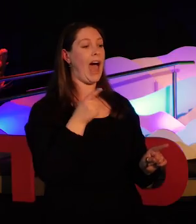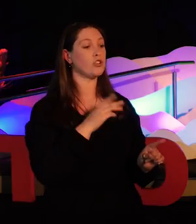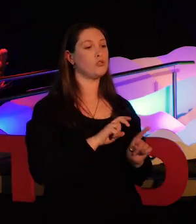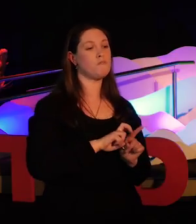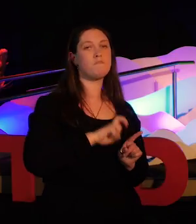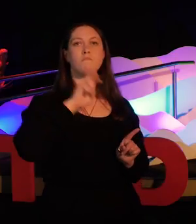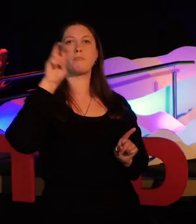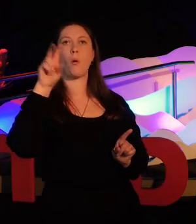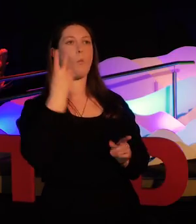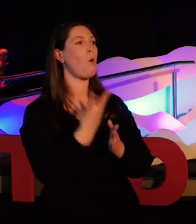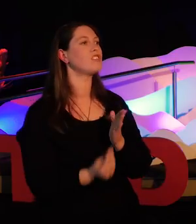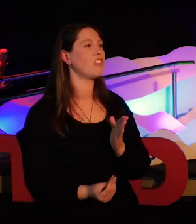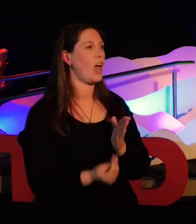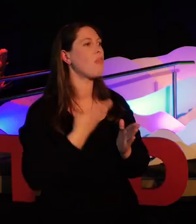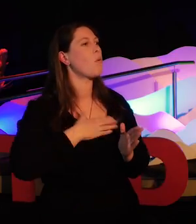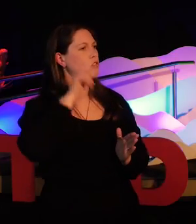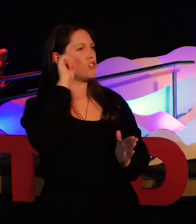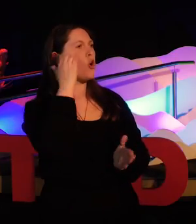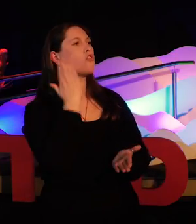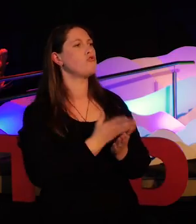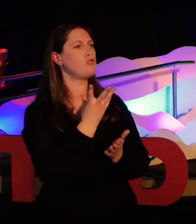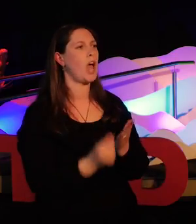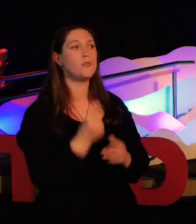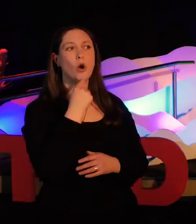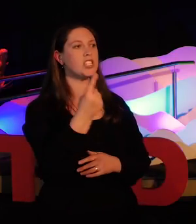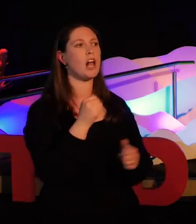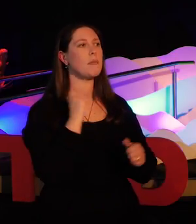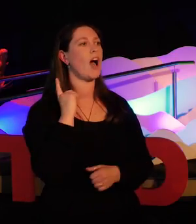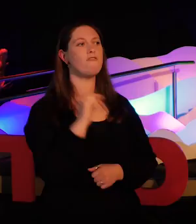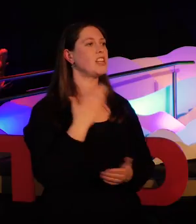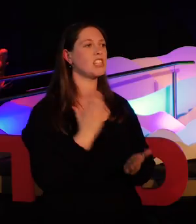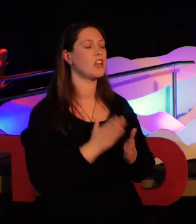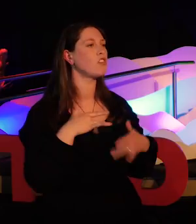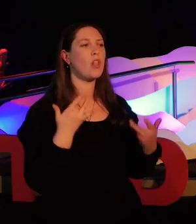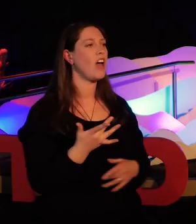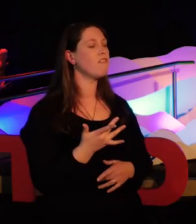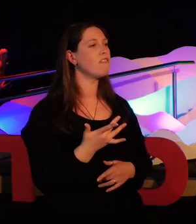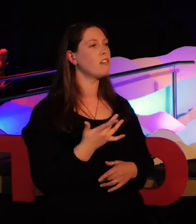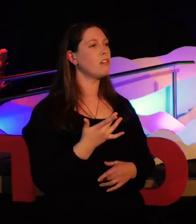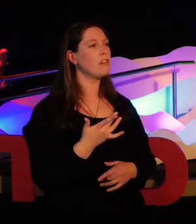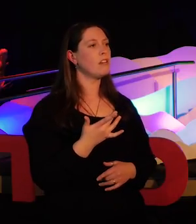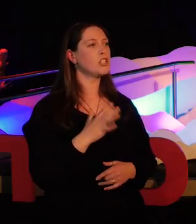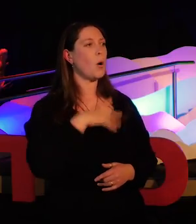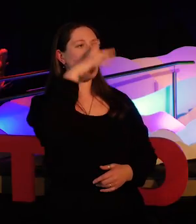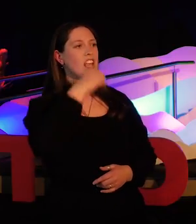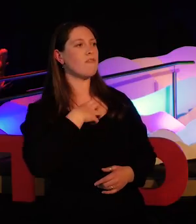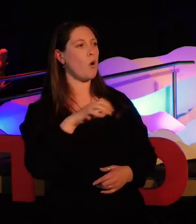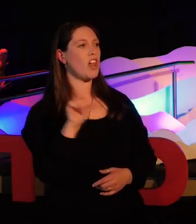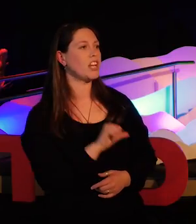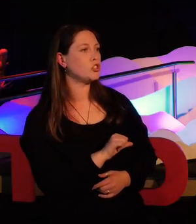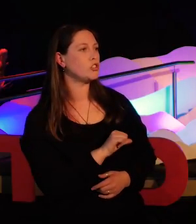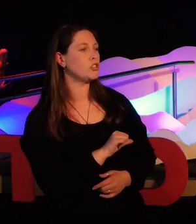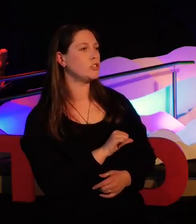here, but what's the gap? What's the true gap? Don't tell me I'm a little bit faster than I really am, that I believe a little bit more than I really